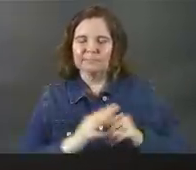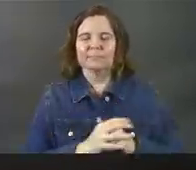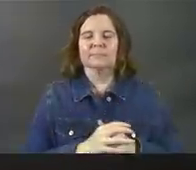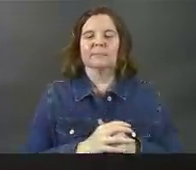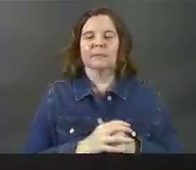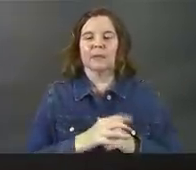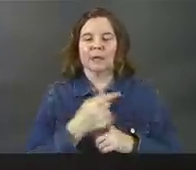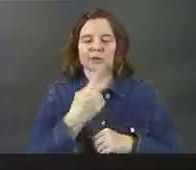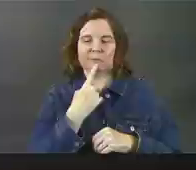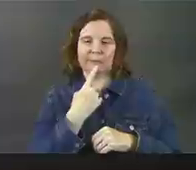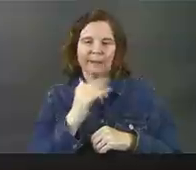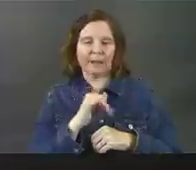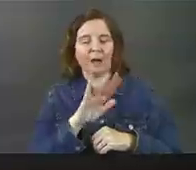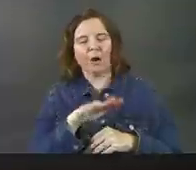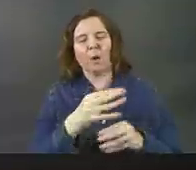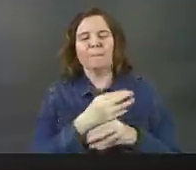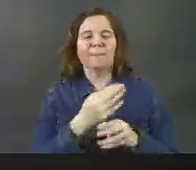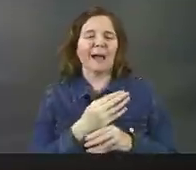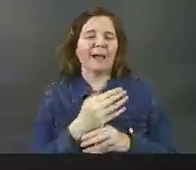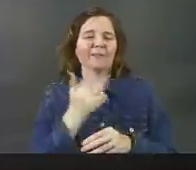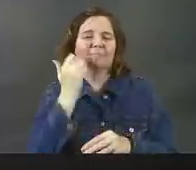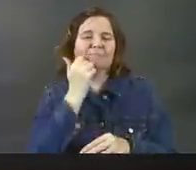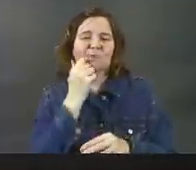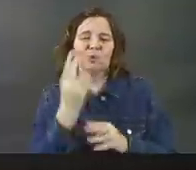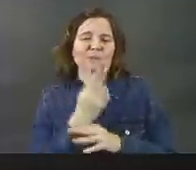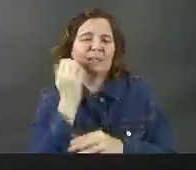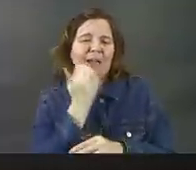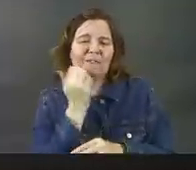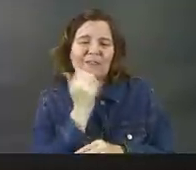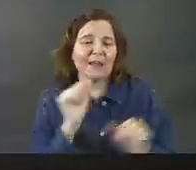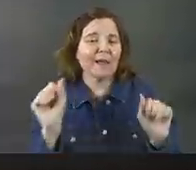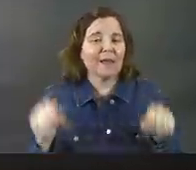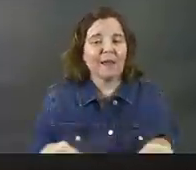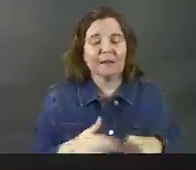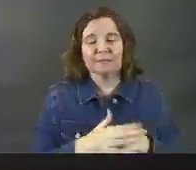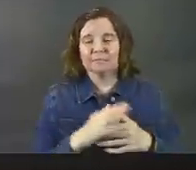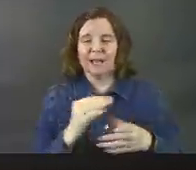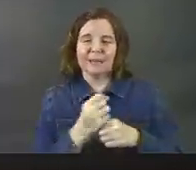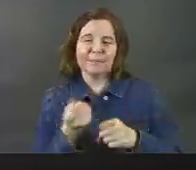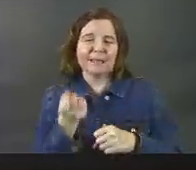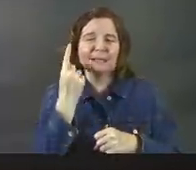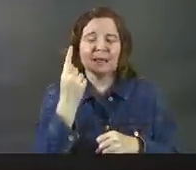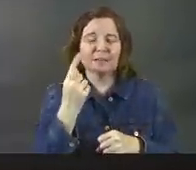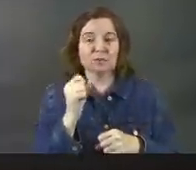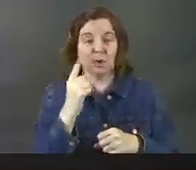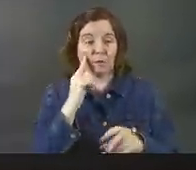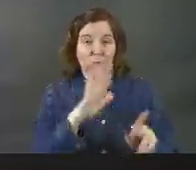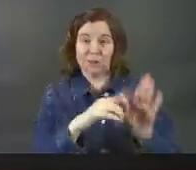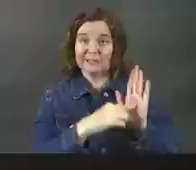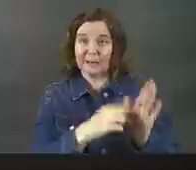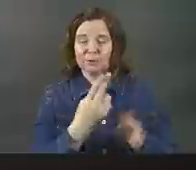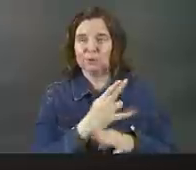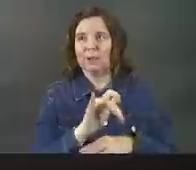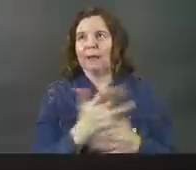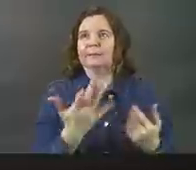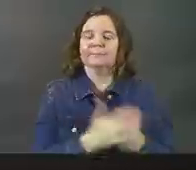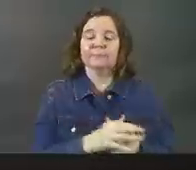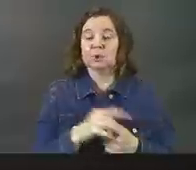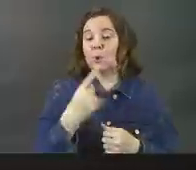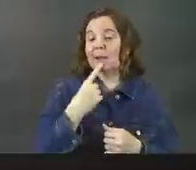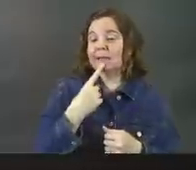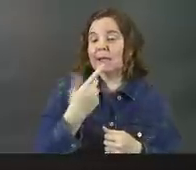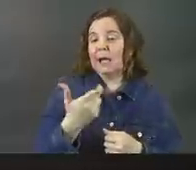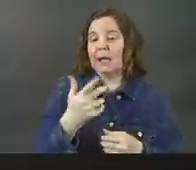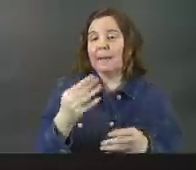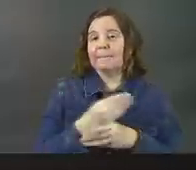real. And she was saying stuff like, math is practical and you can use it in everyday life and it makes sense. And so for her example, she was like, so let's